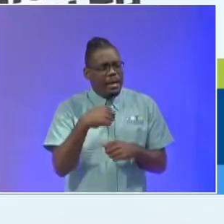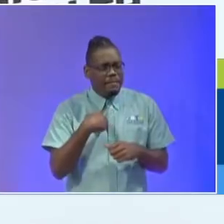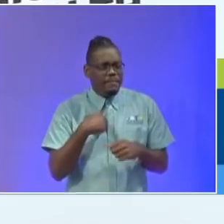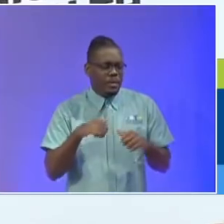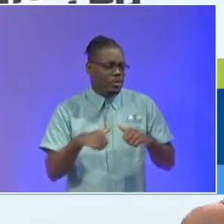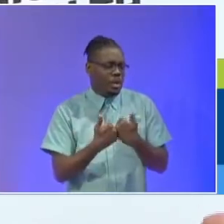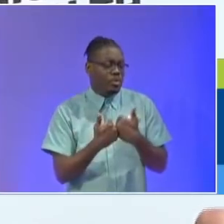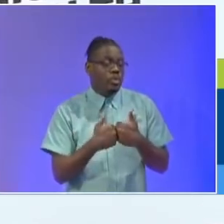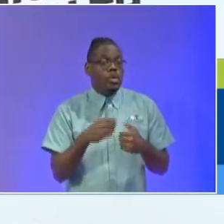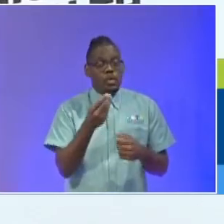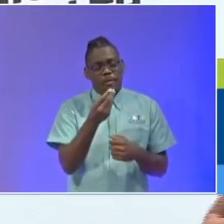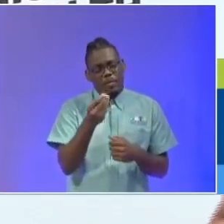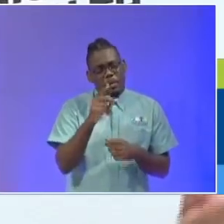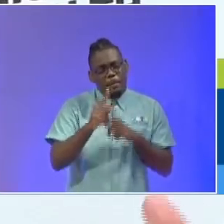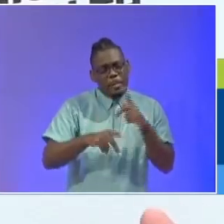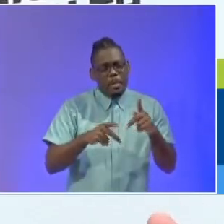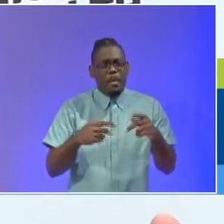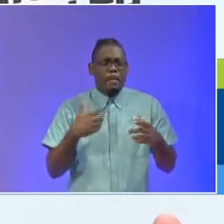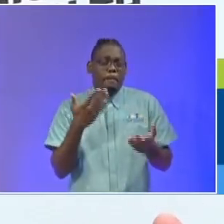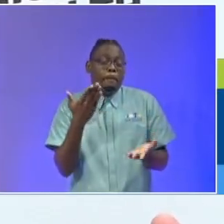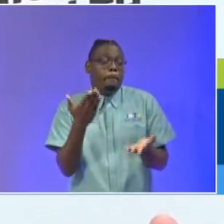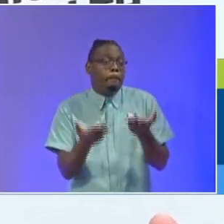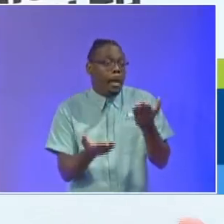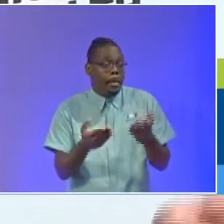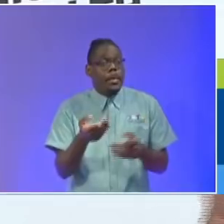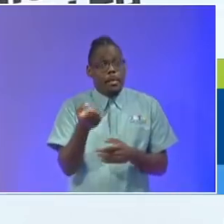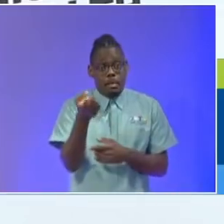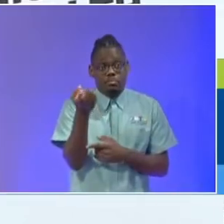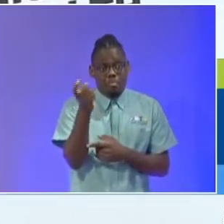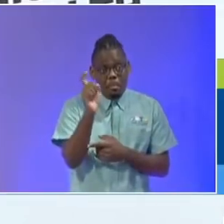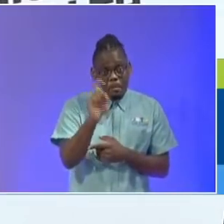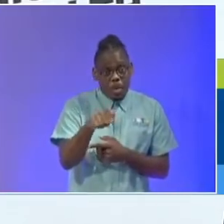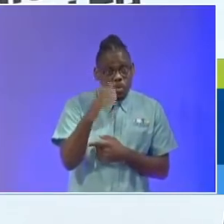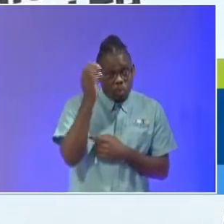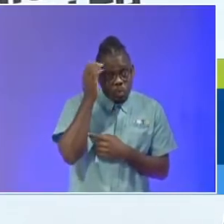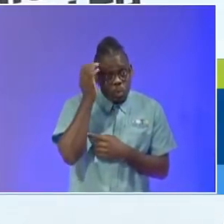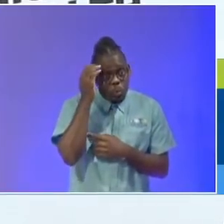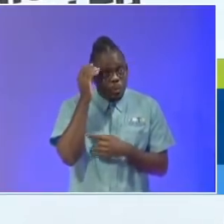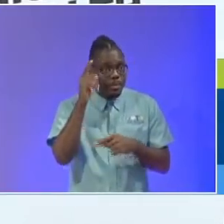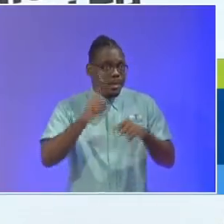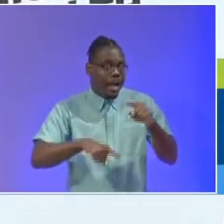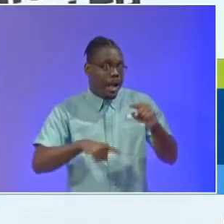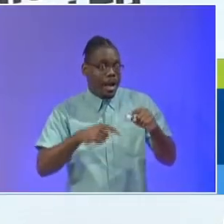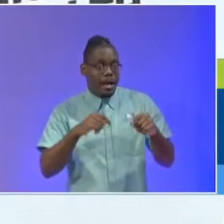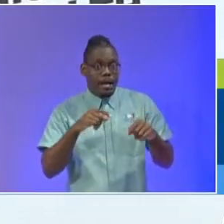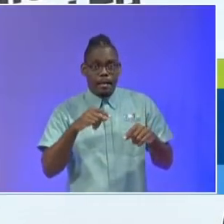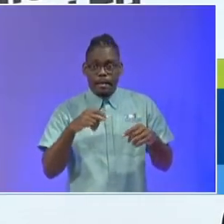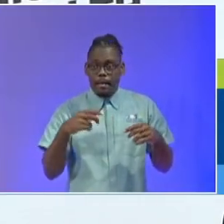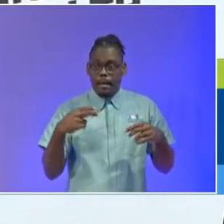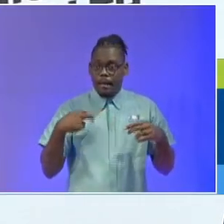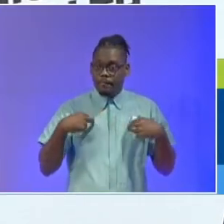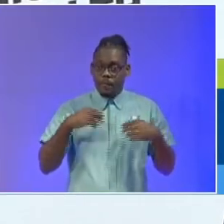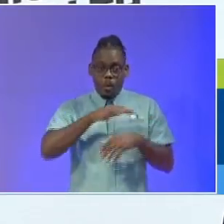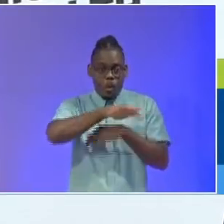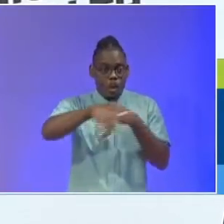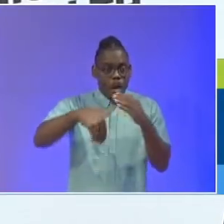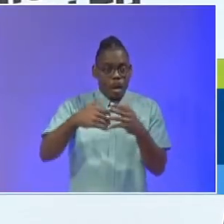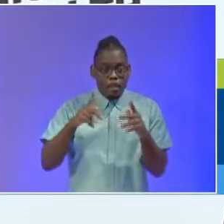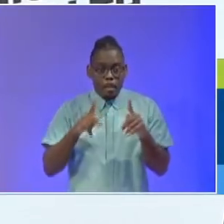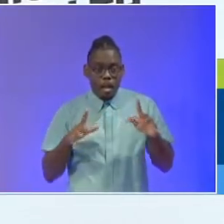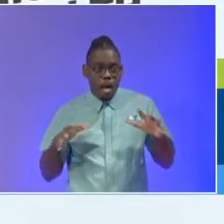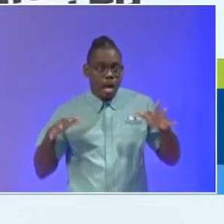to be restricted. You will be guided at each individual RHA. If you do have a COVID-19 complication, it becomes a little